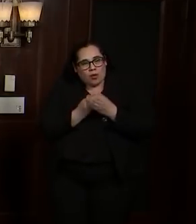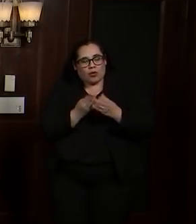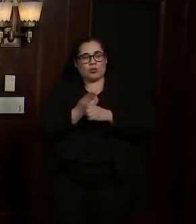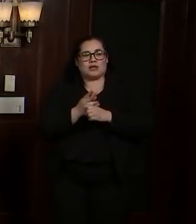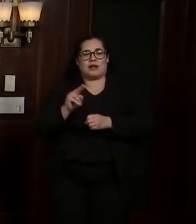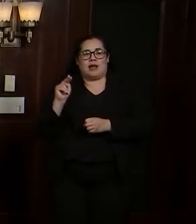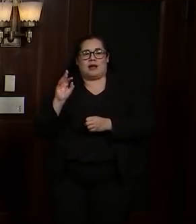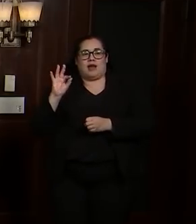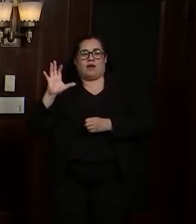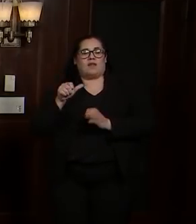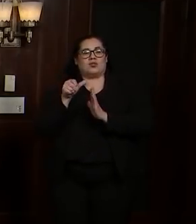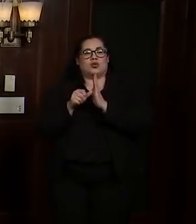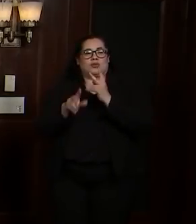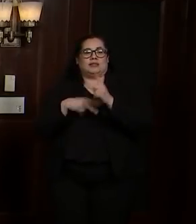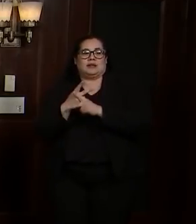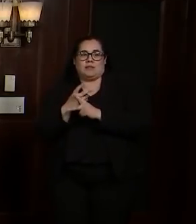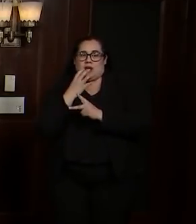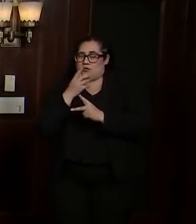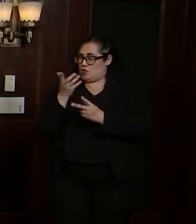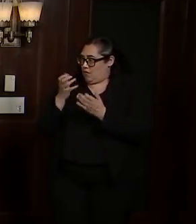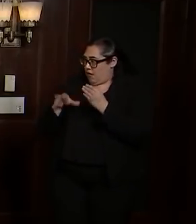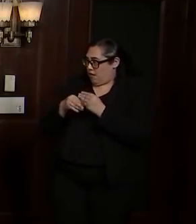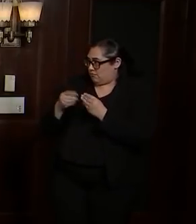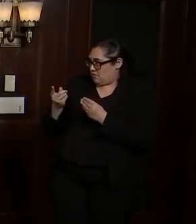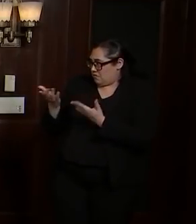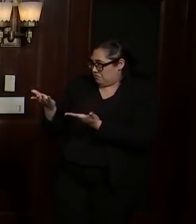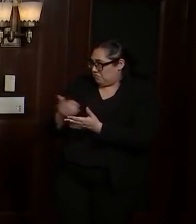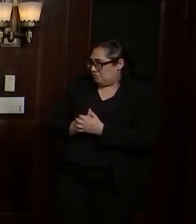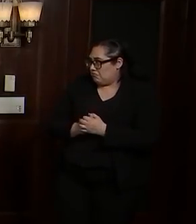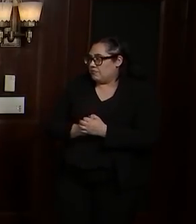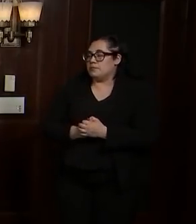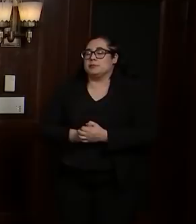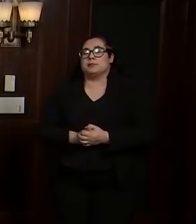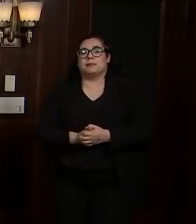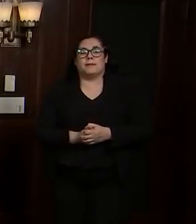N95 and surgical masks. I don't know if you want to add anything else?